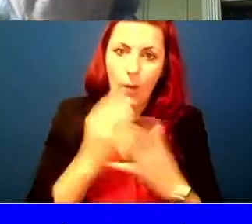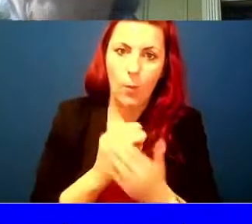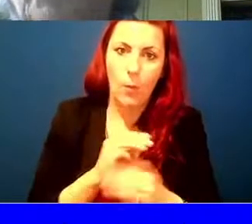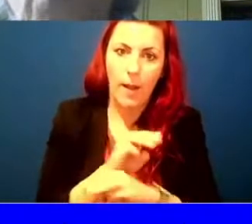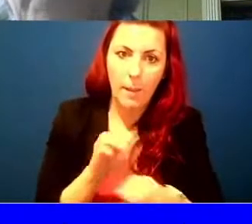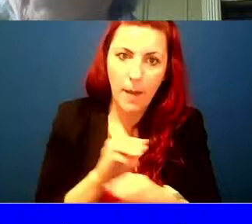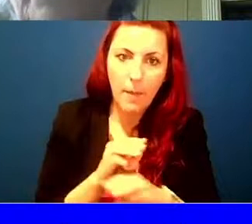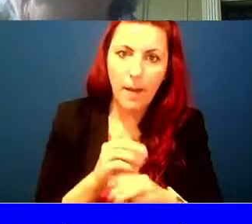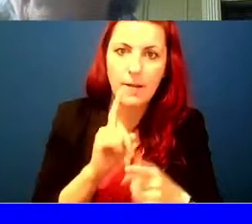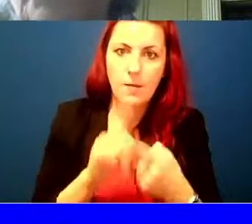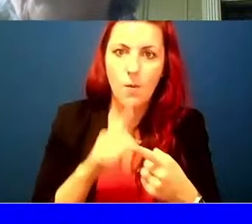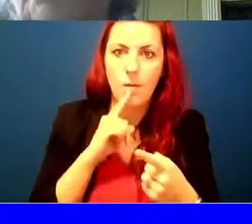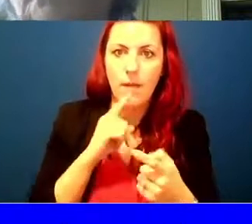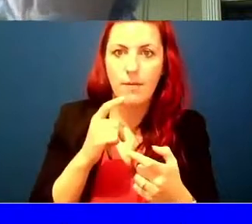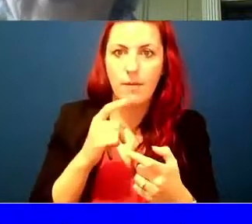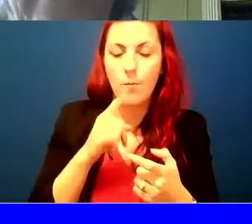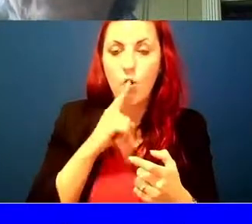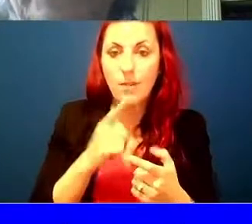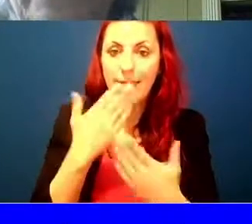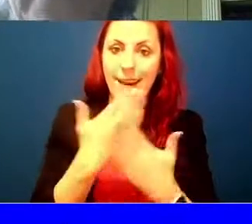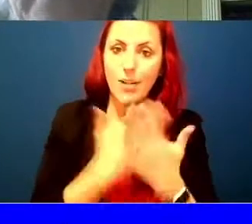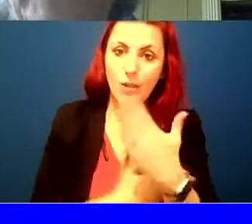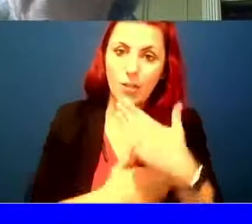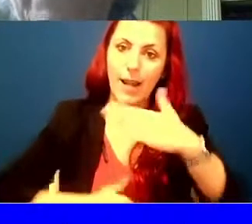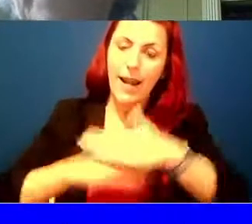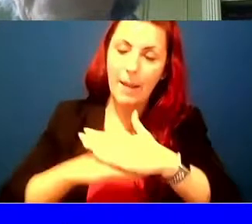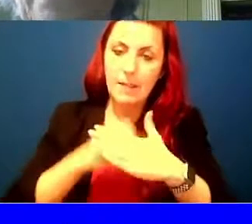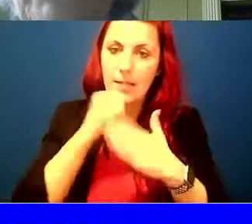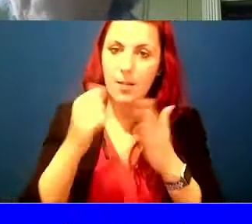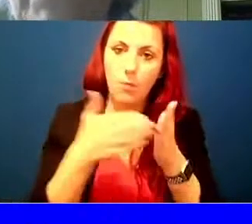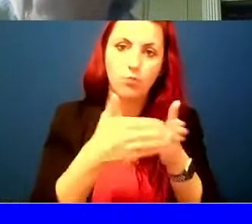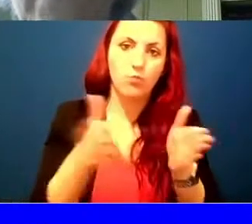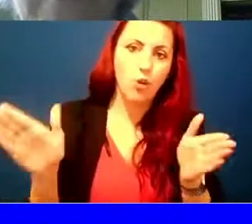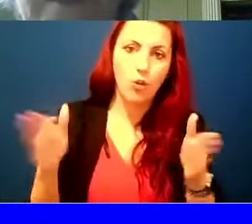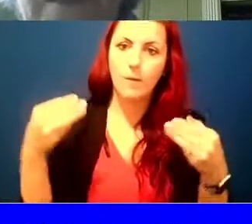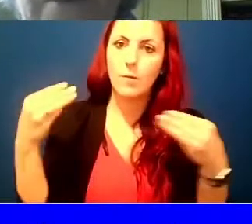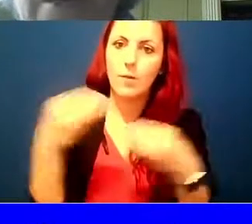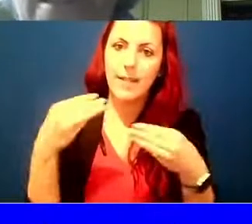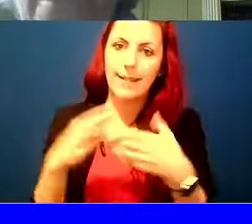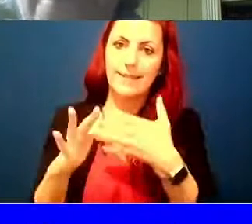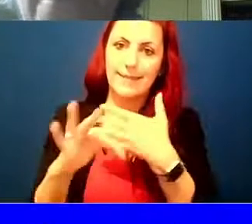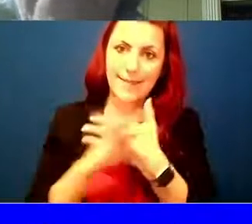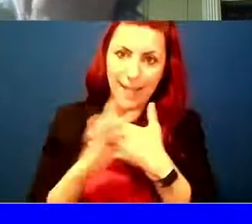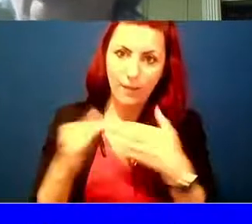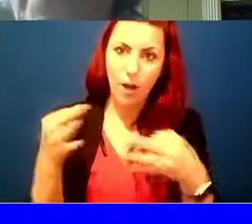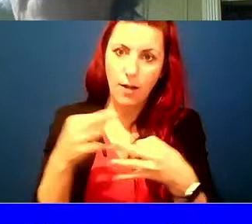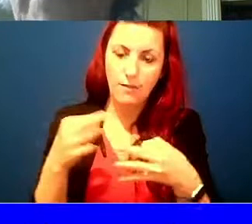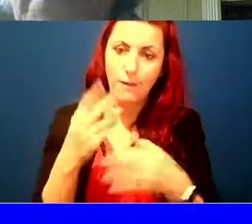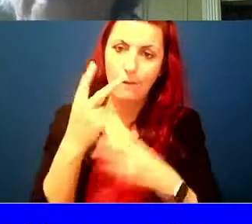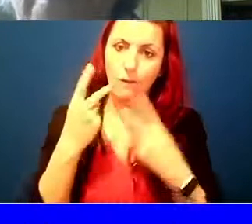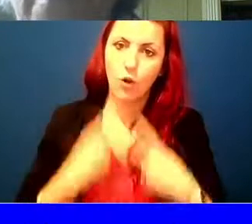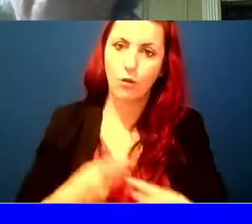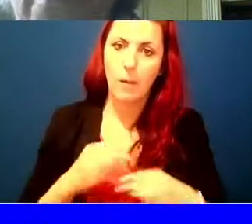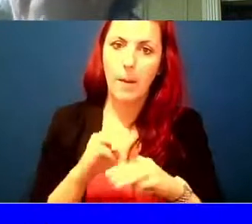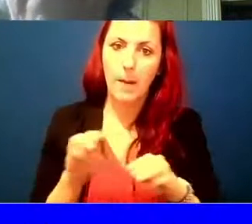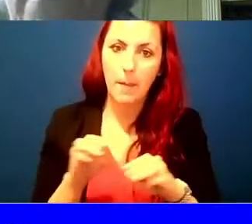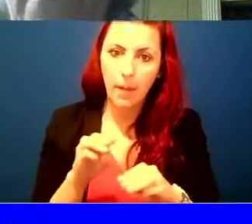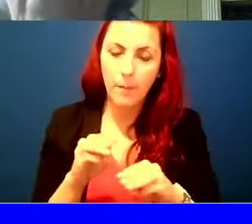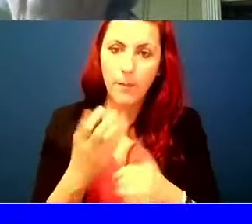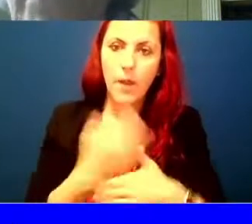legislation not being wide enough to protect and keep safely very vulnerable people. The Oireachtas Committee,